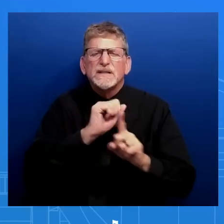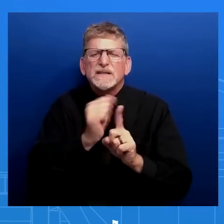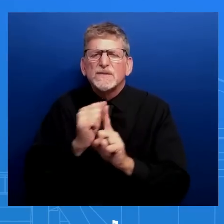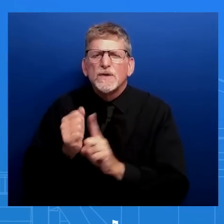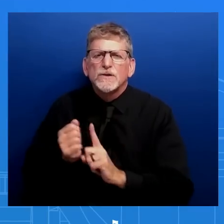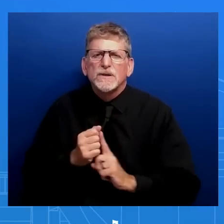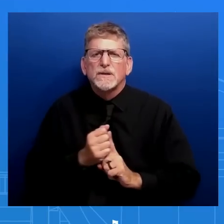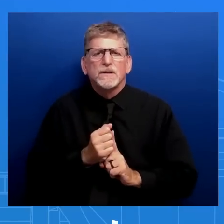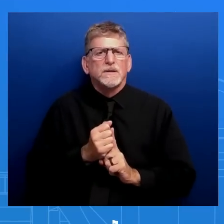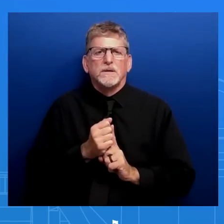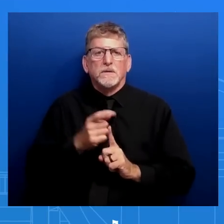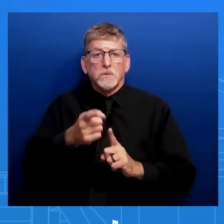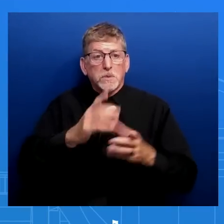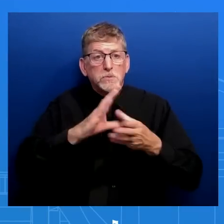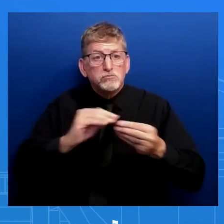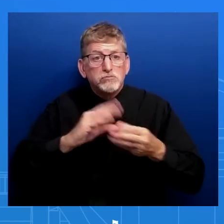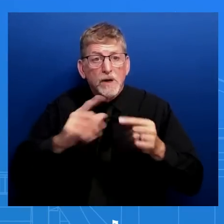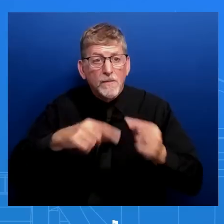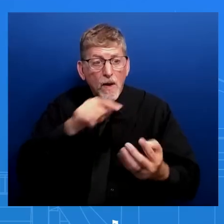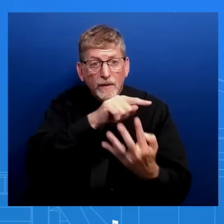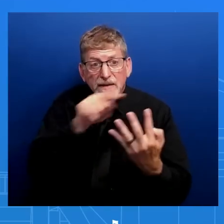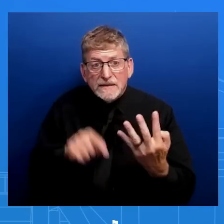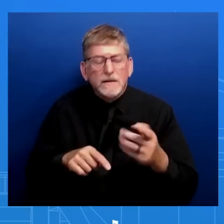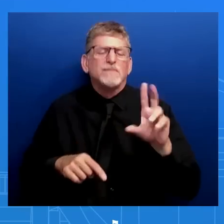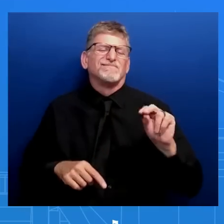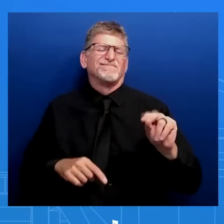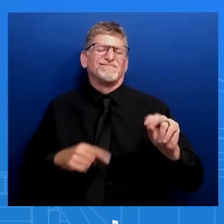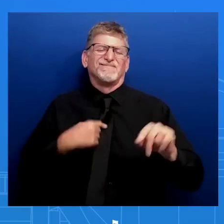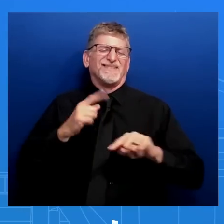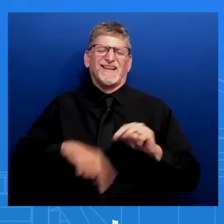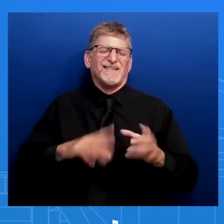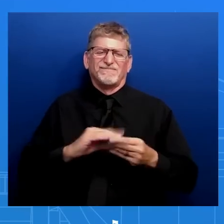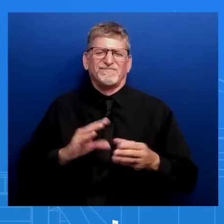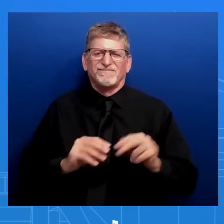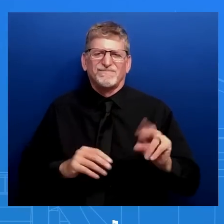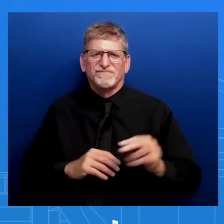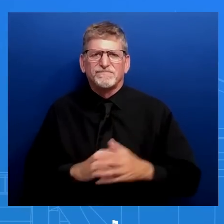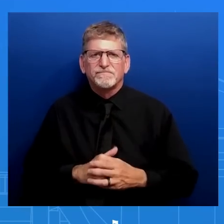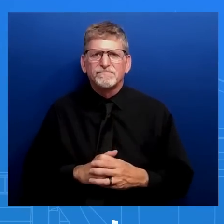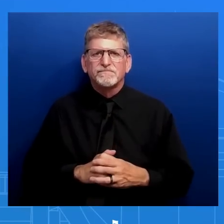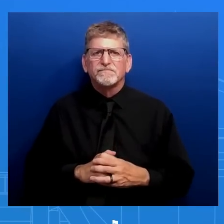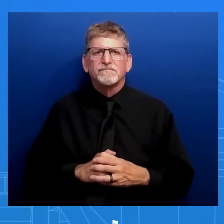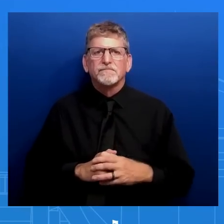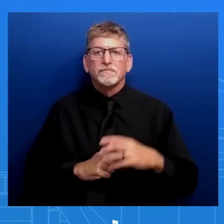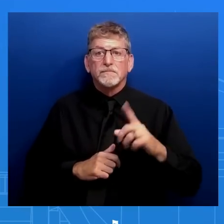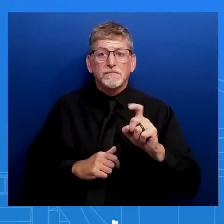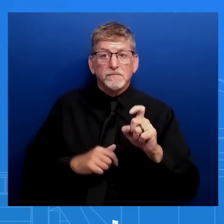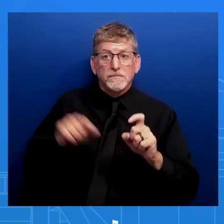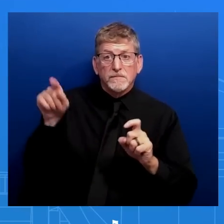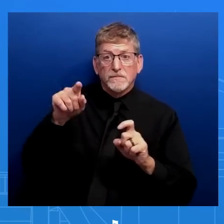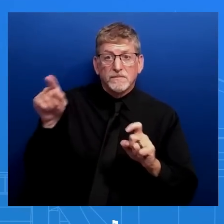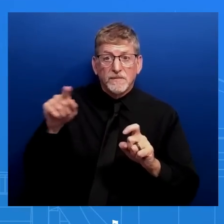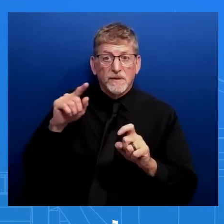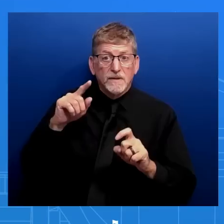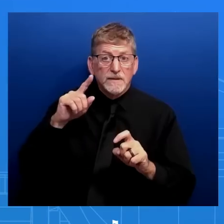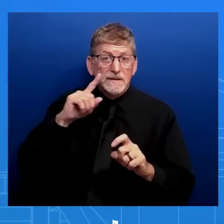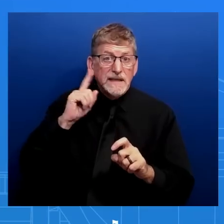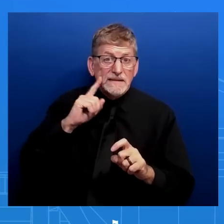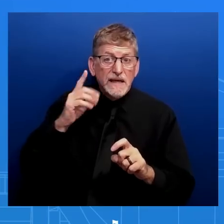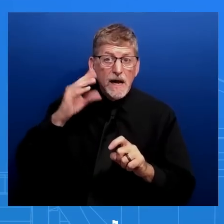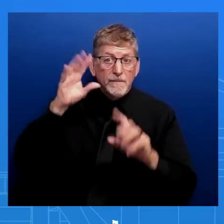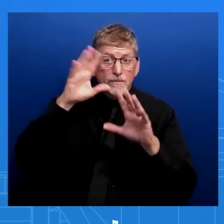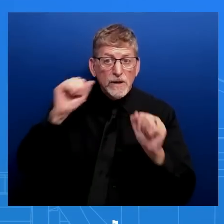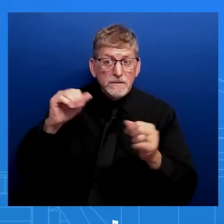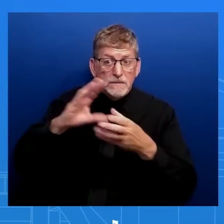And he and President Zelensky have communicated yesterday. Have they spoken today? Can you give us a sense of their conversations? There has not been another conversation